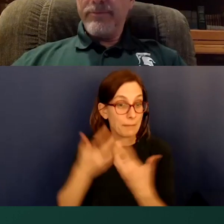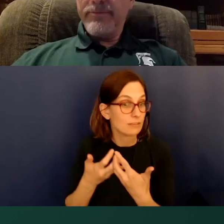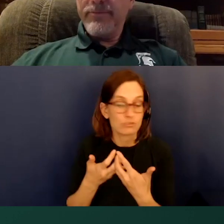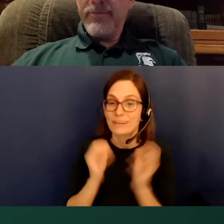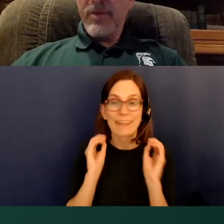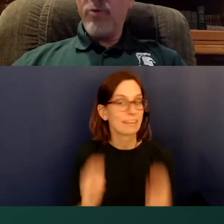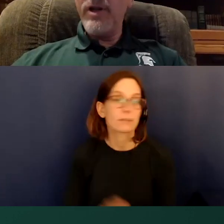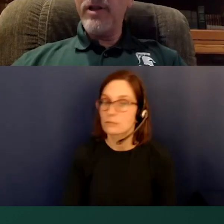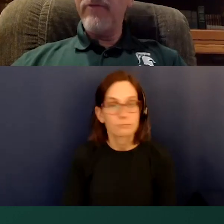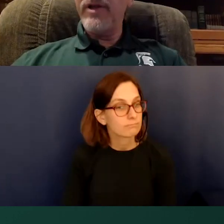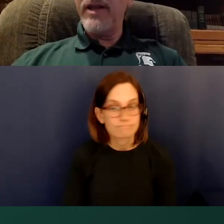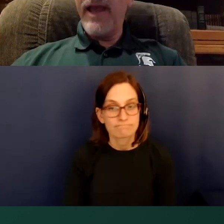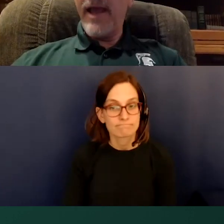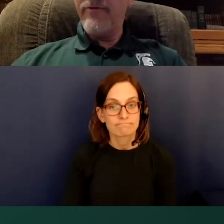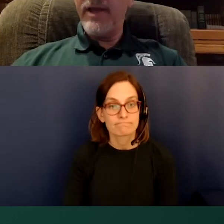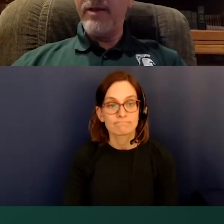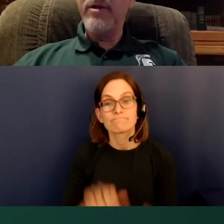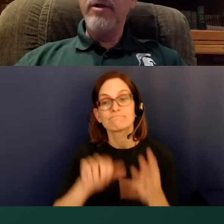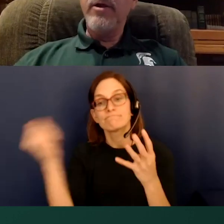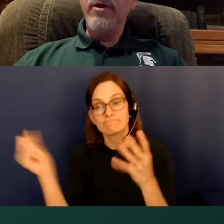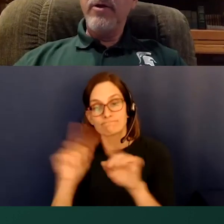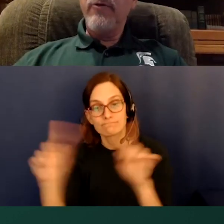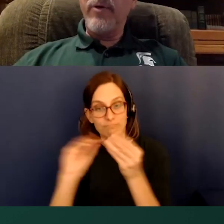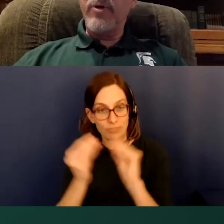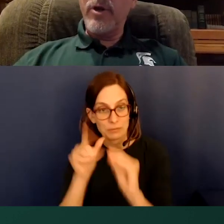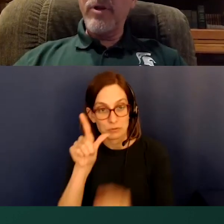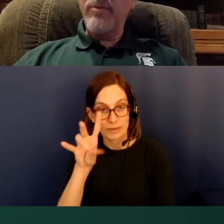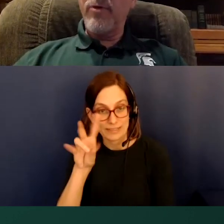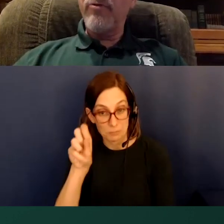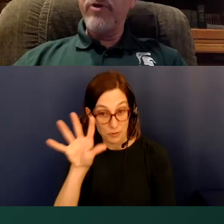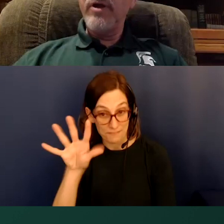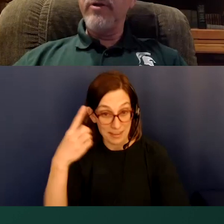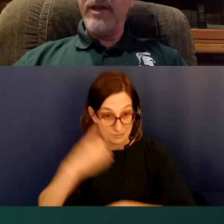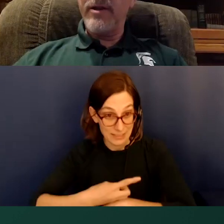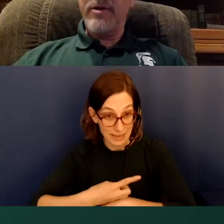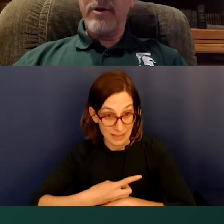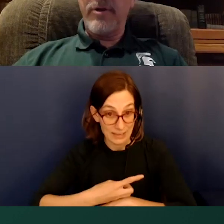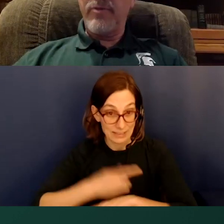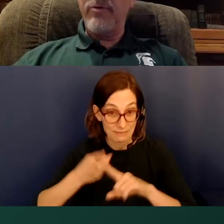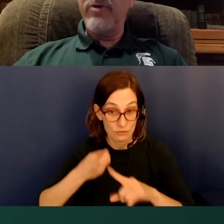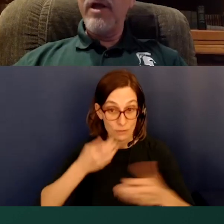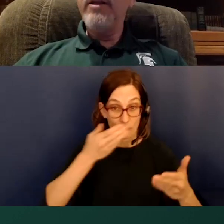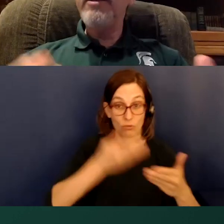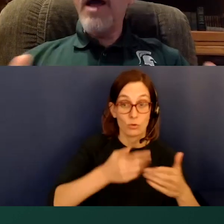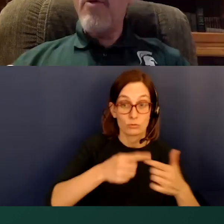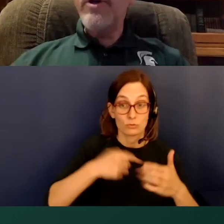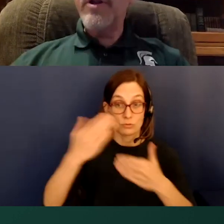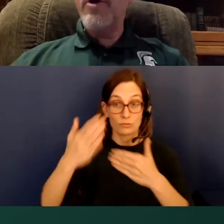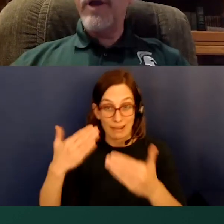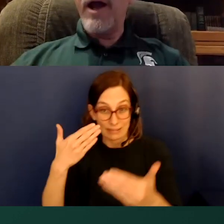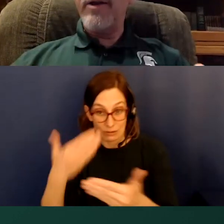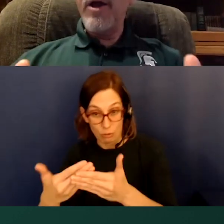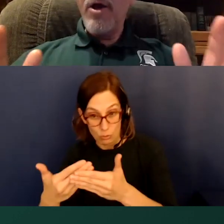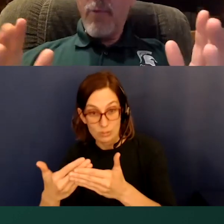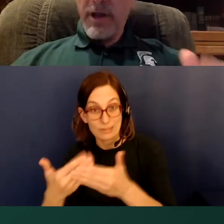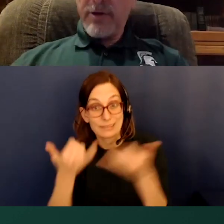them. 27 and a half days from close approach to the next close approach. Now what is